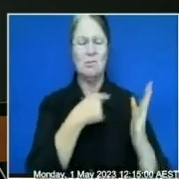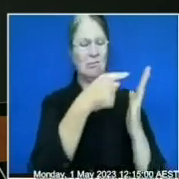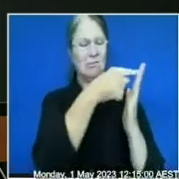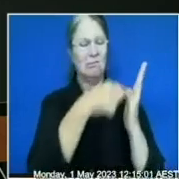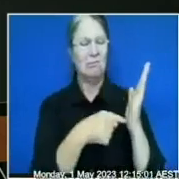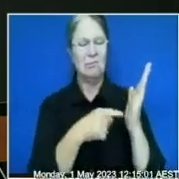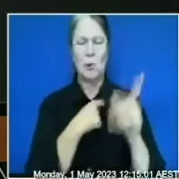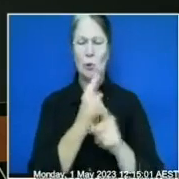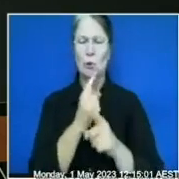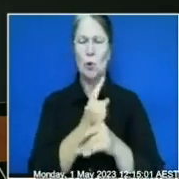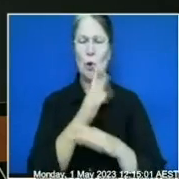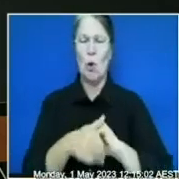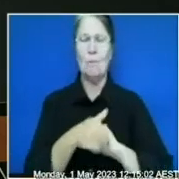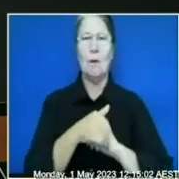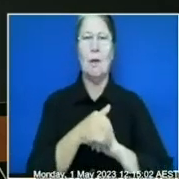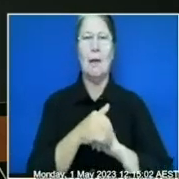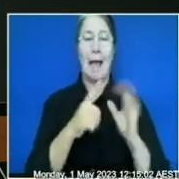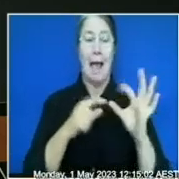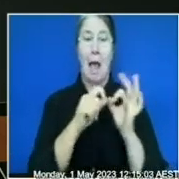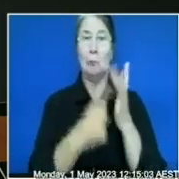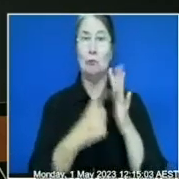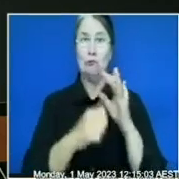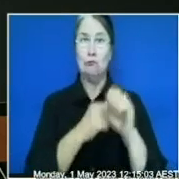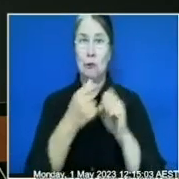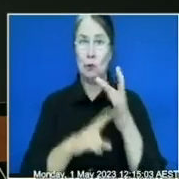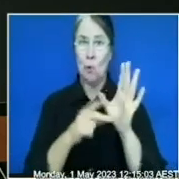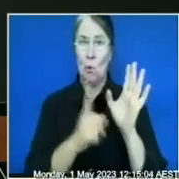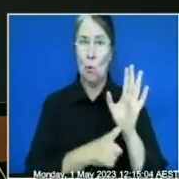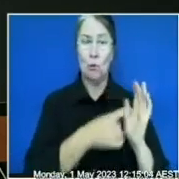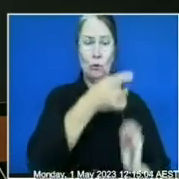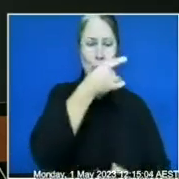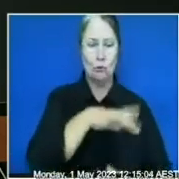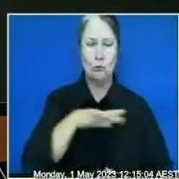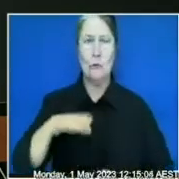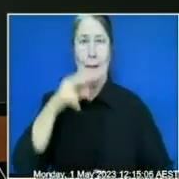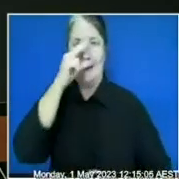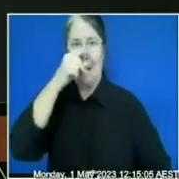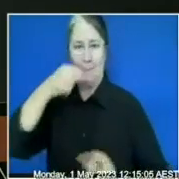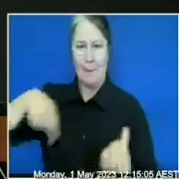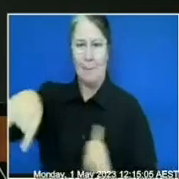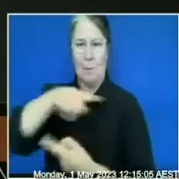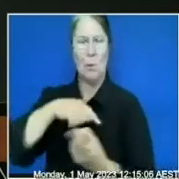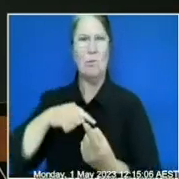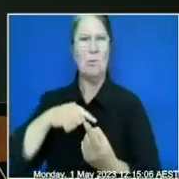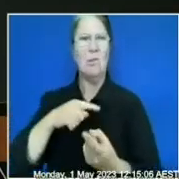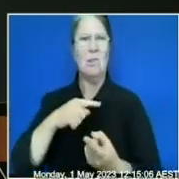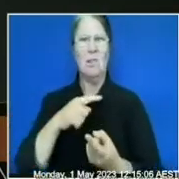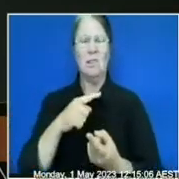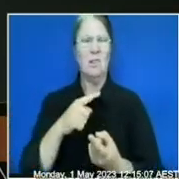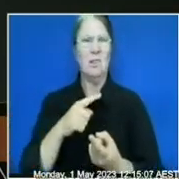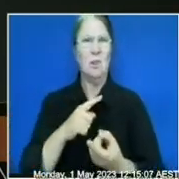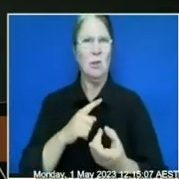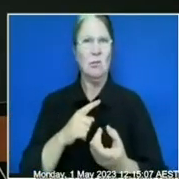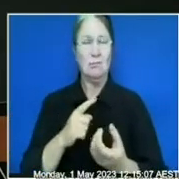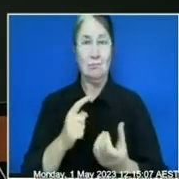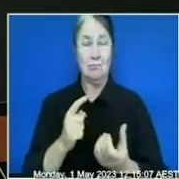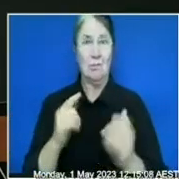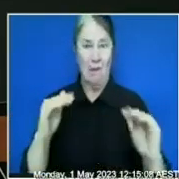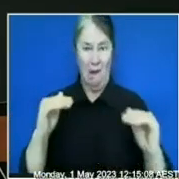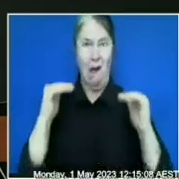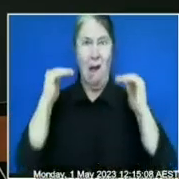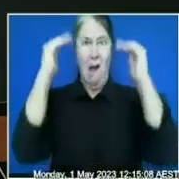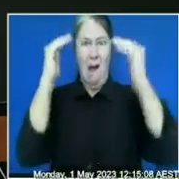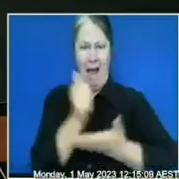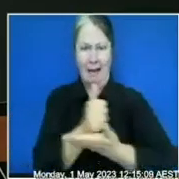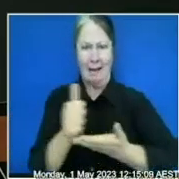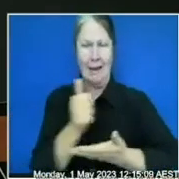Aboriginal young people subject to youth justice and supervision and detention, with Aboriginal young people more likely to offend